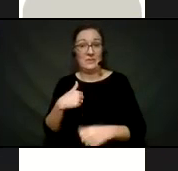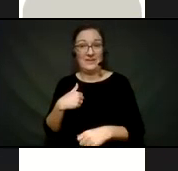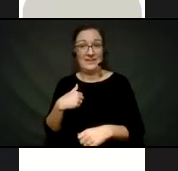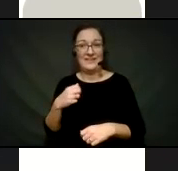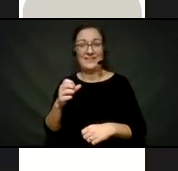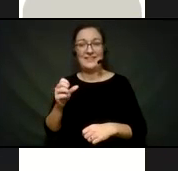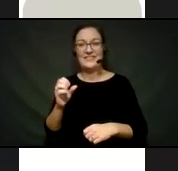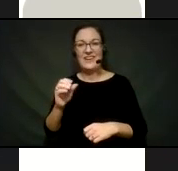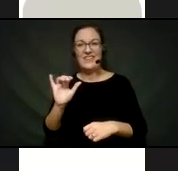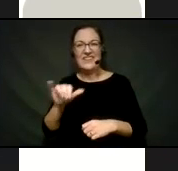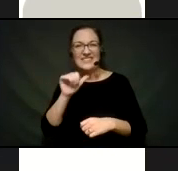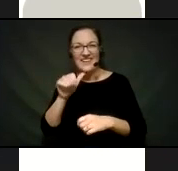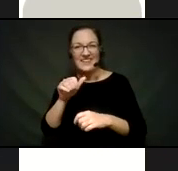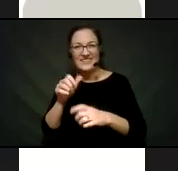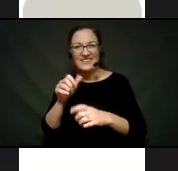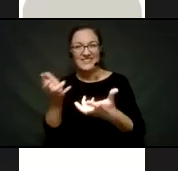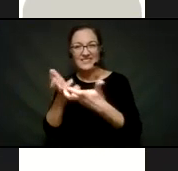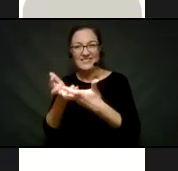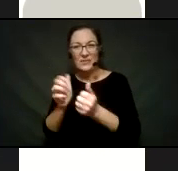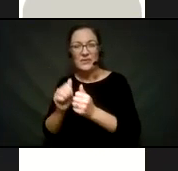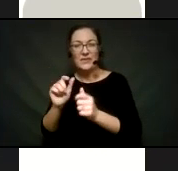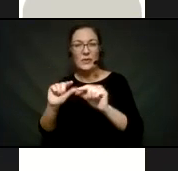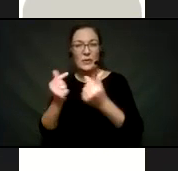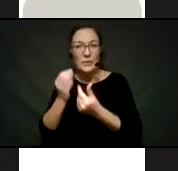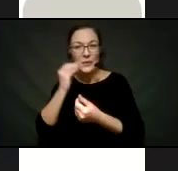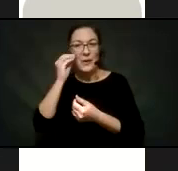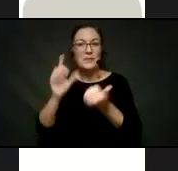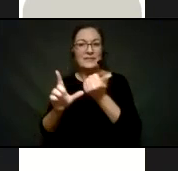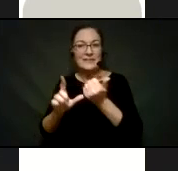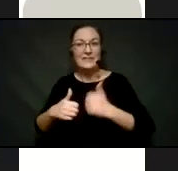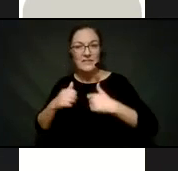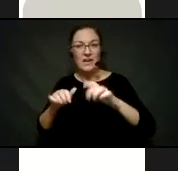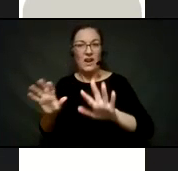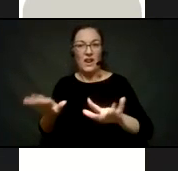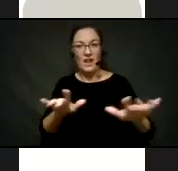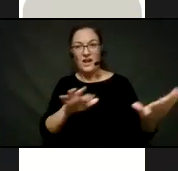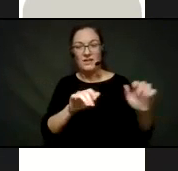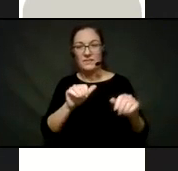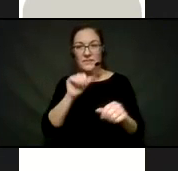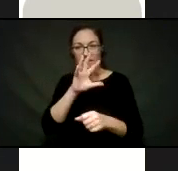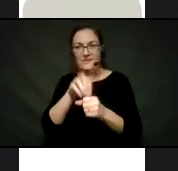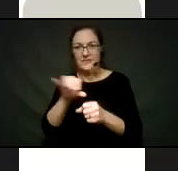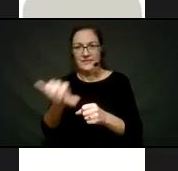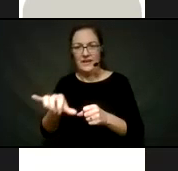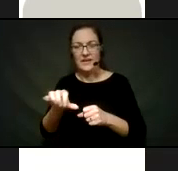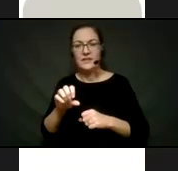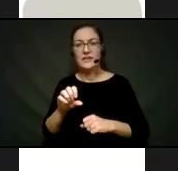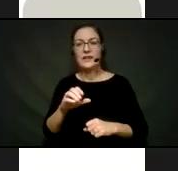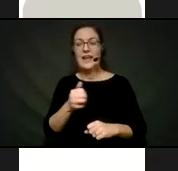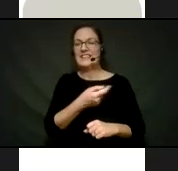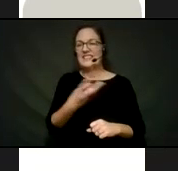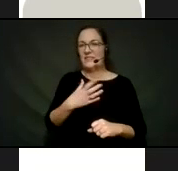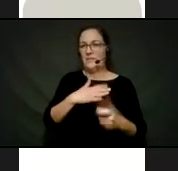congregate category of individuals. I think that we'll get it vaccinated first. And I know several of my friends have the same